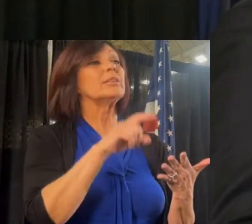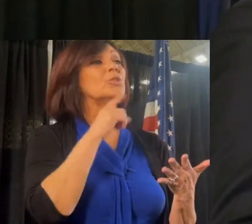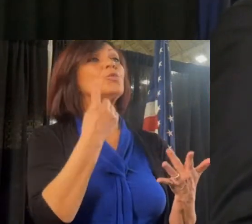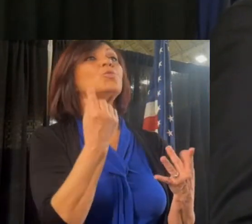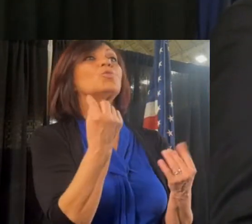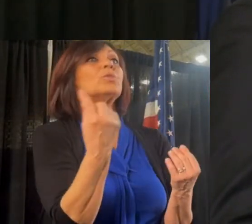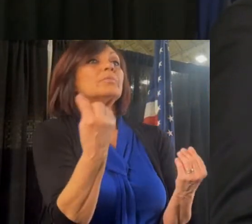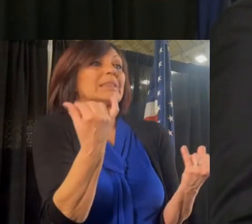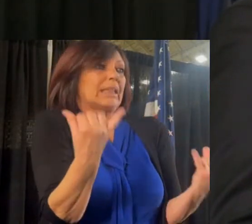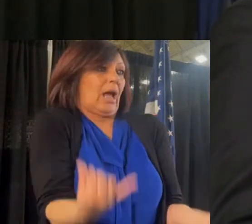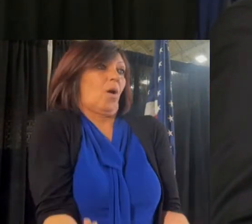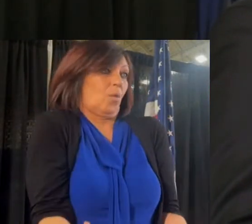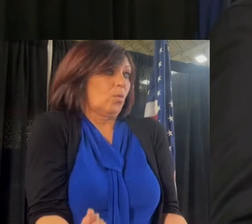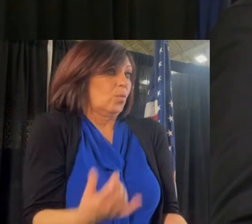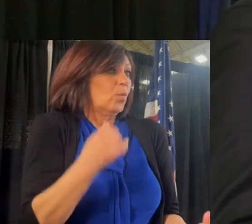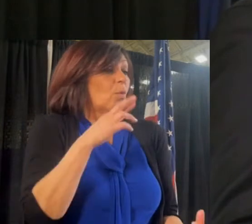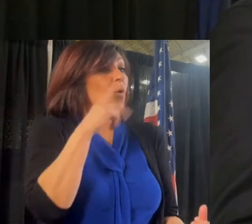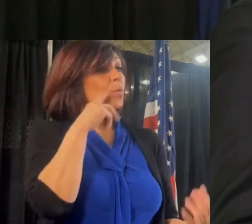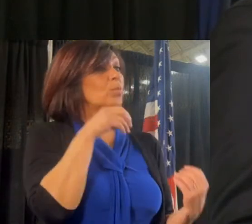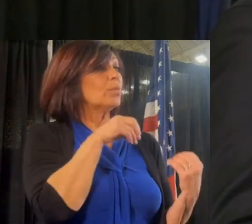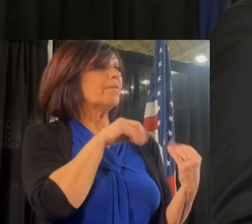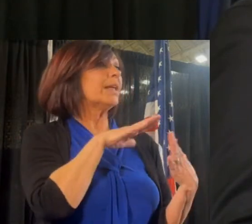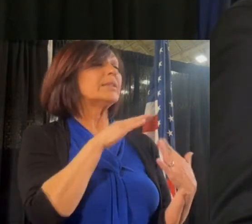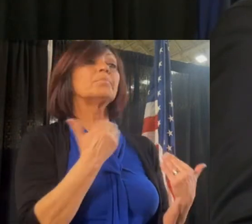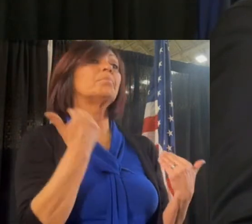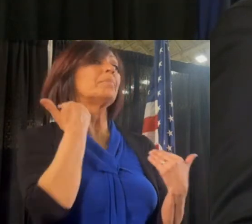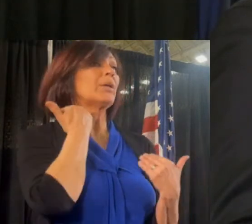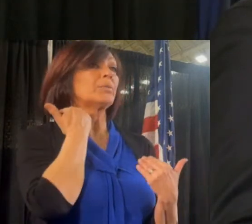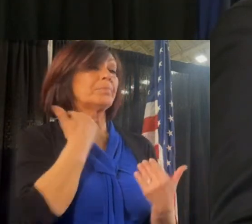now, or it will face bankruptcy.